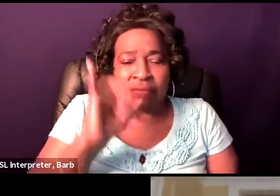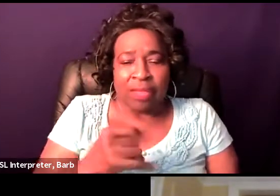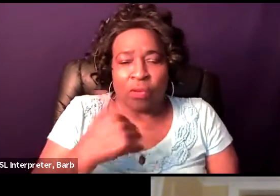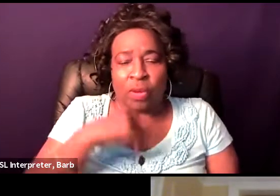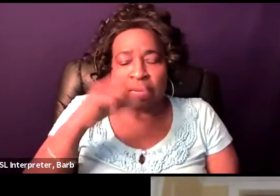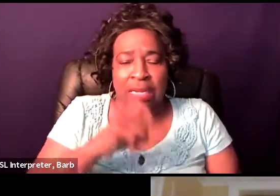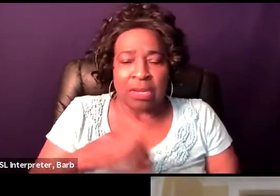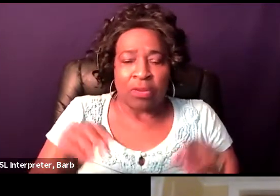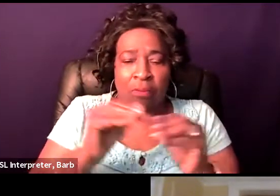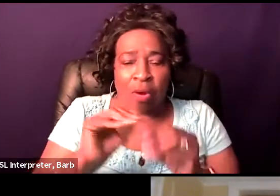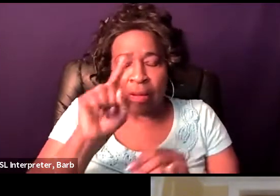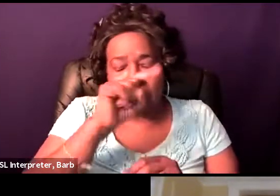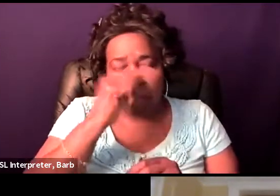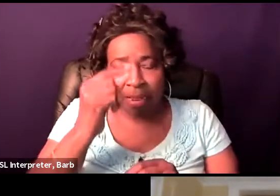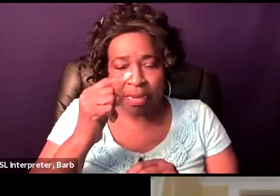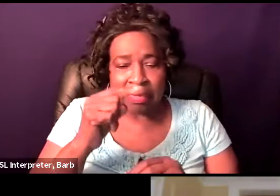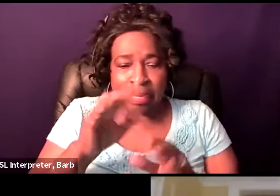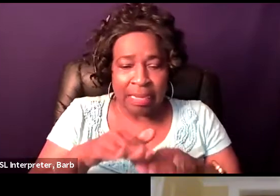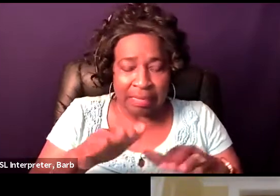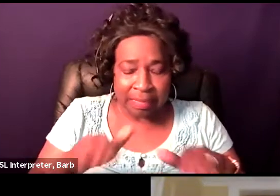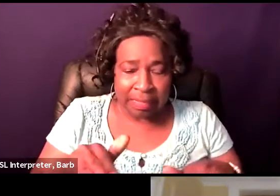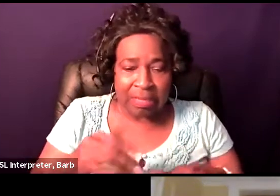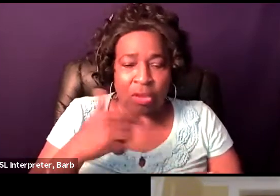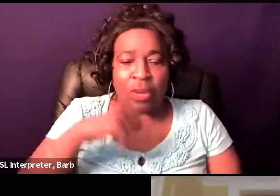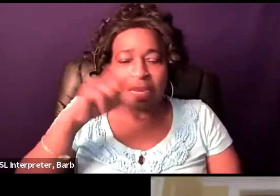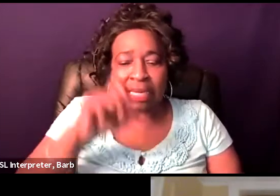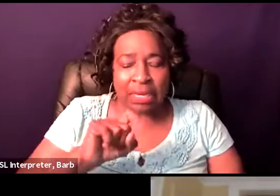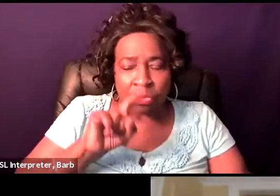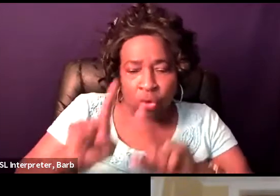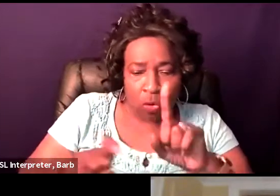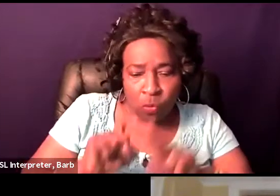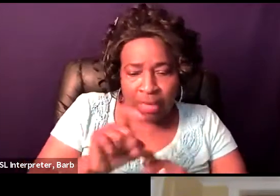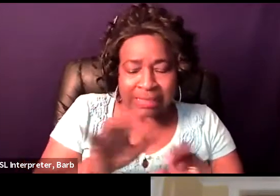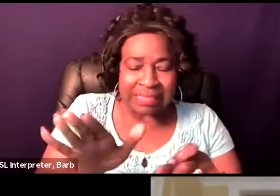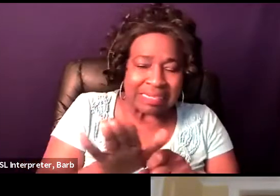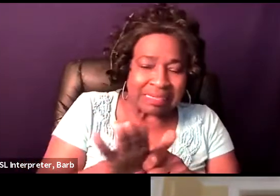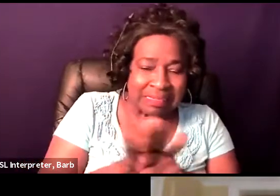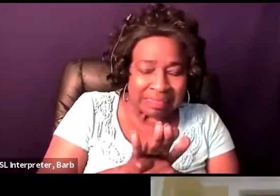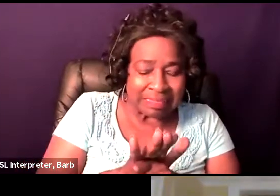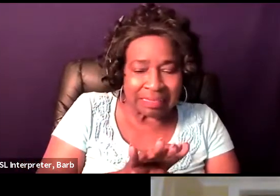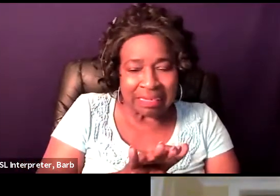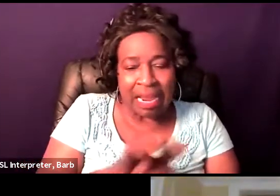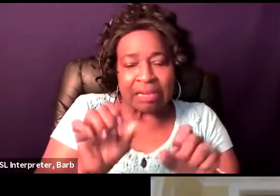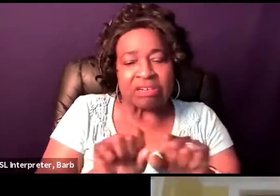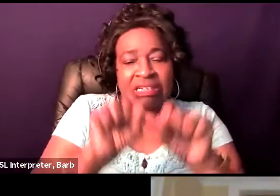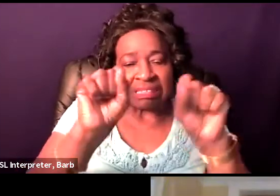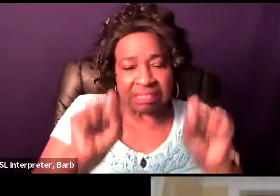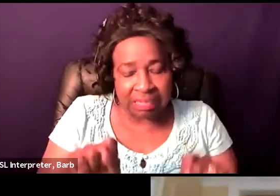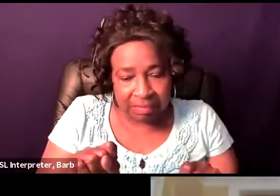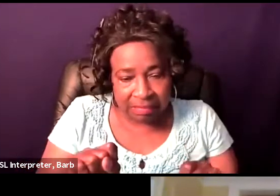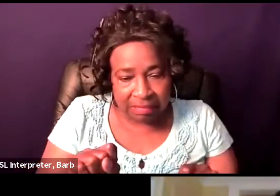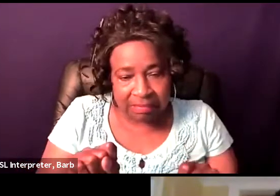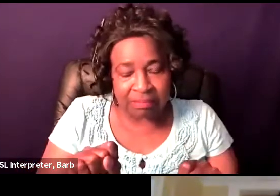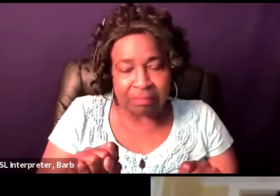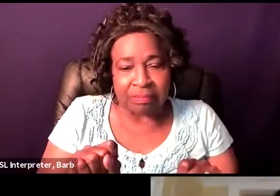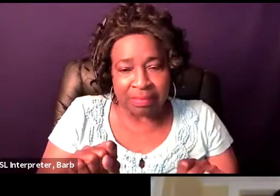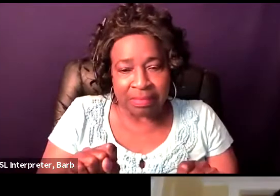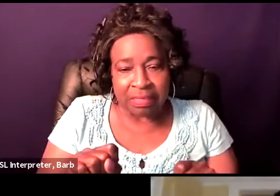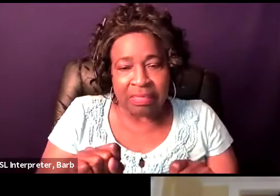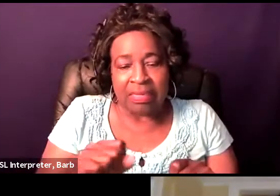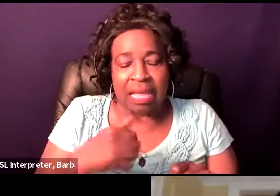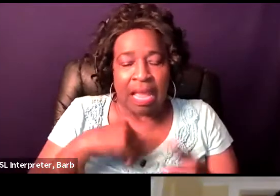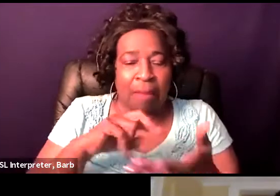kids in honors or AP. We need to question the entire the entire system and the